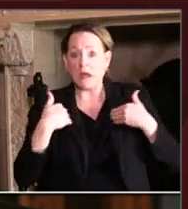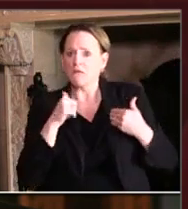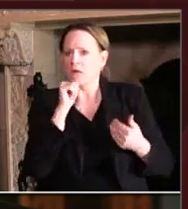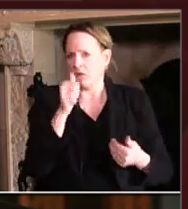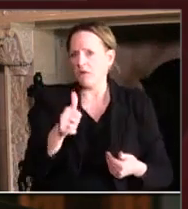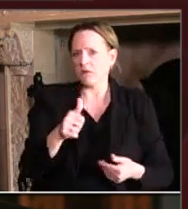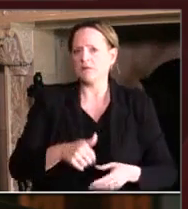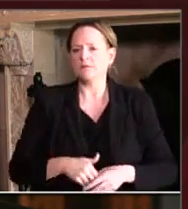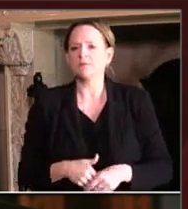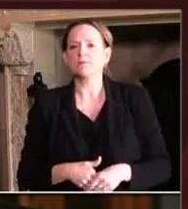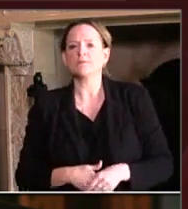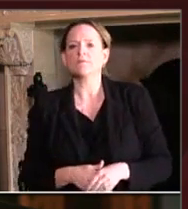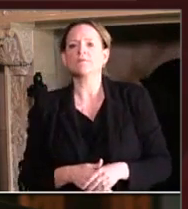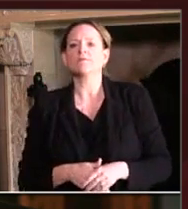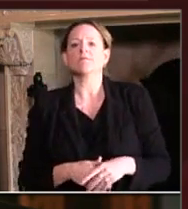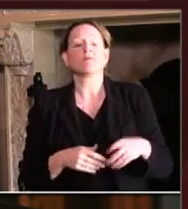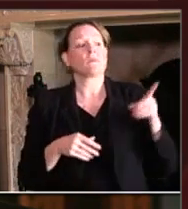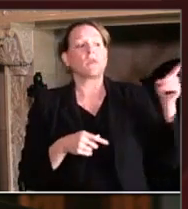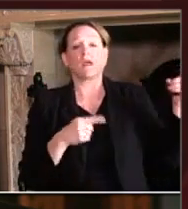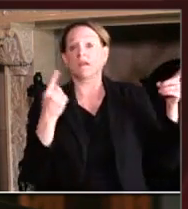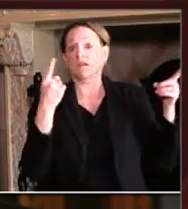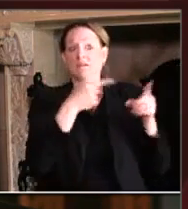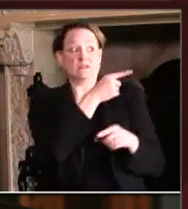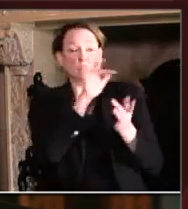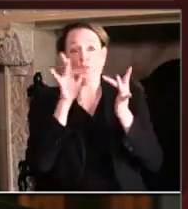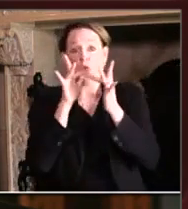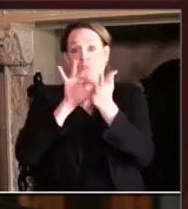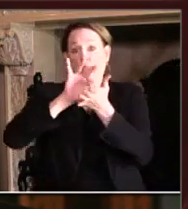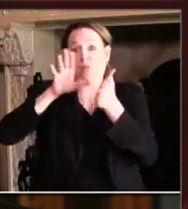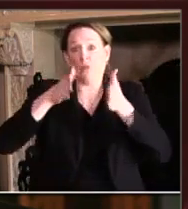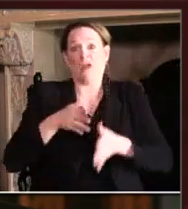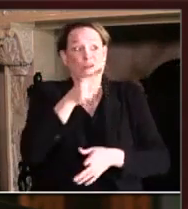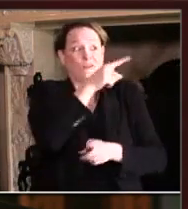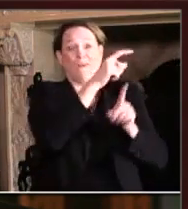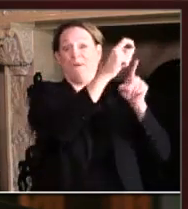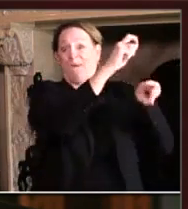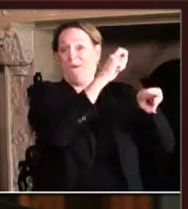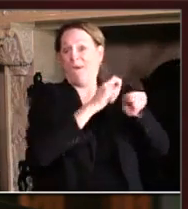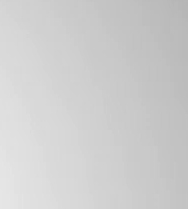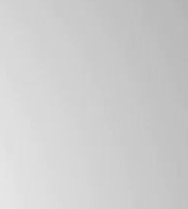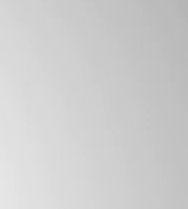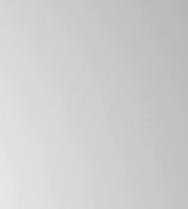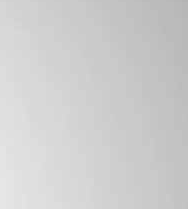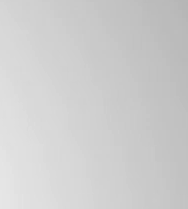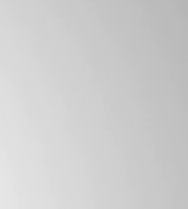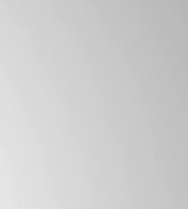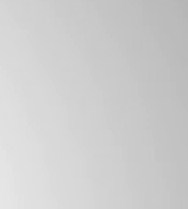distancing. We will get through this together. Thank you for your ongoing partnership.